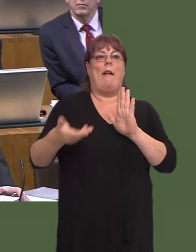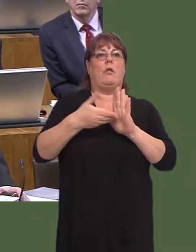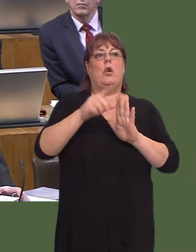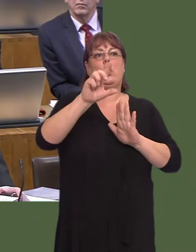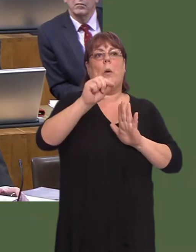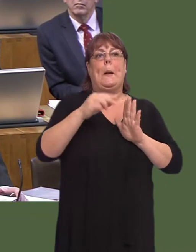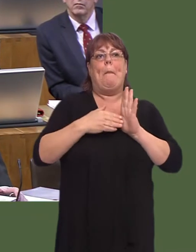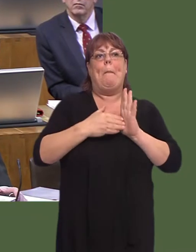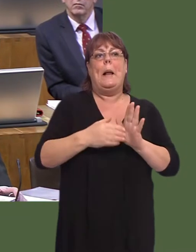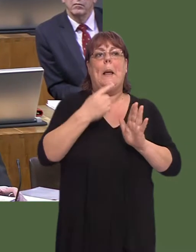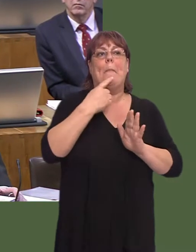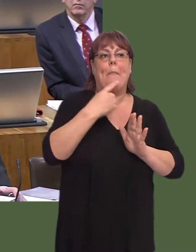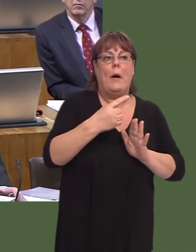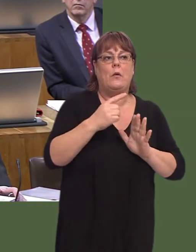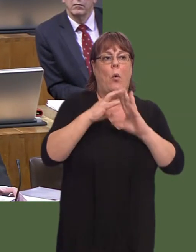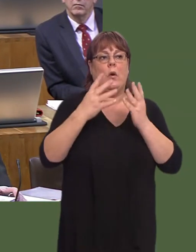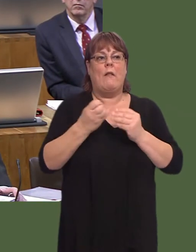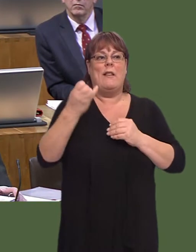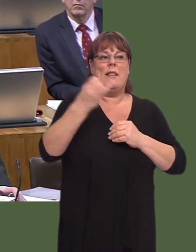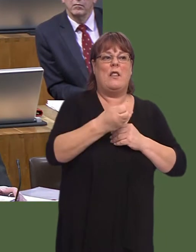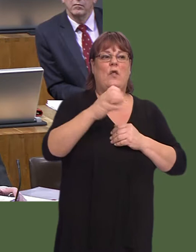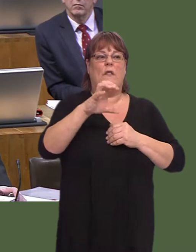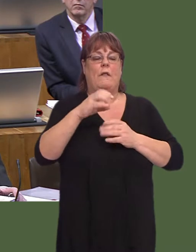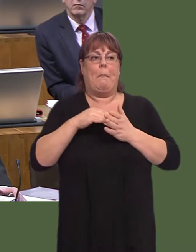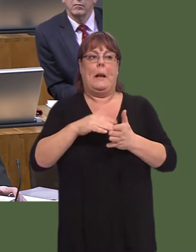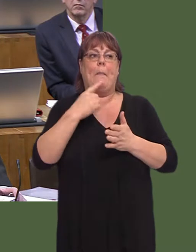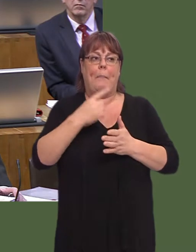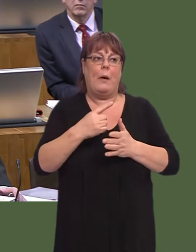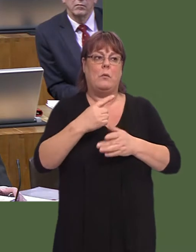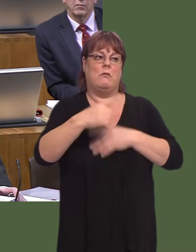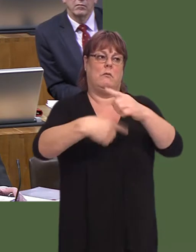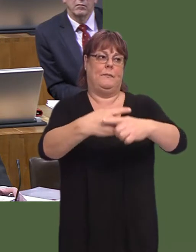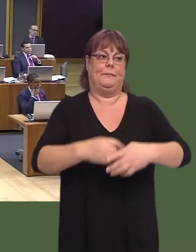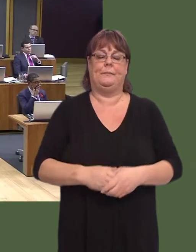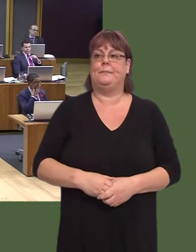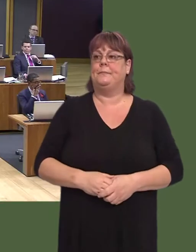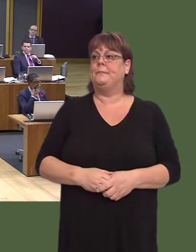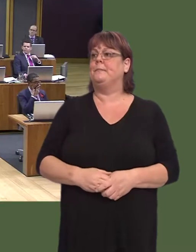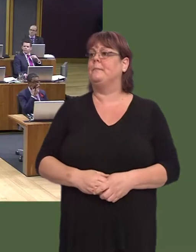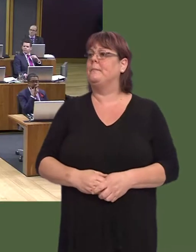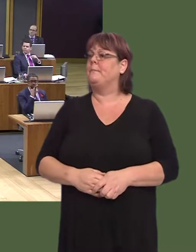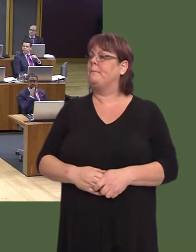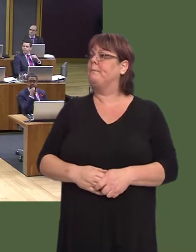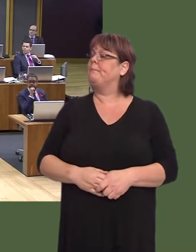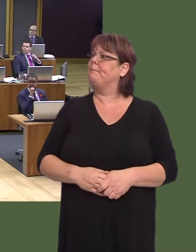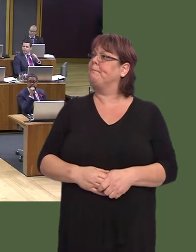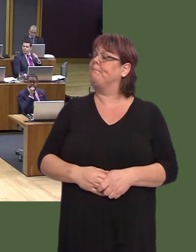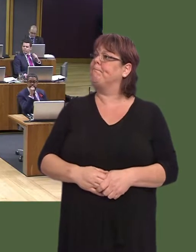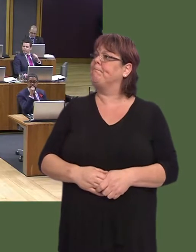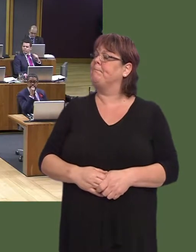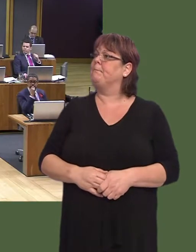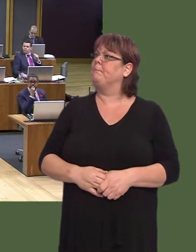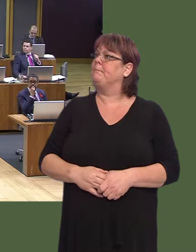further £20 million to nearly £650 million in 2018-19. Caroline Jones. Diolch, Llywydd.